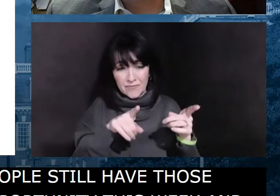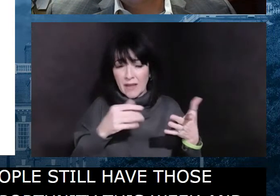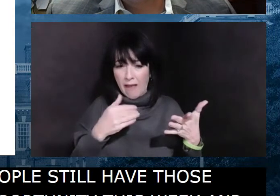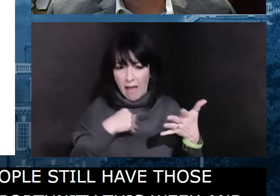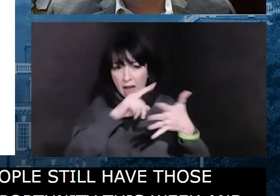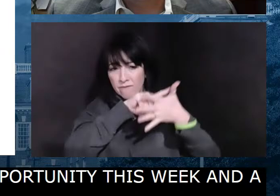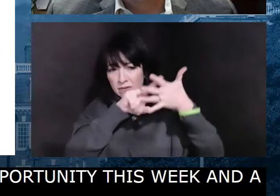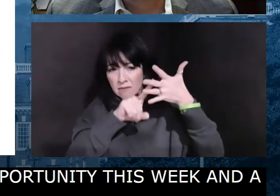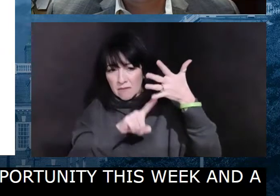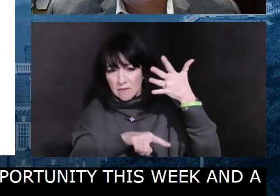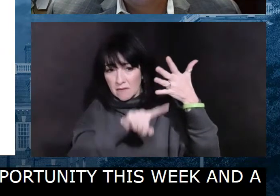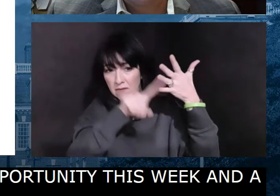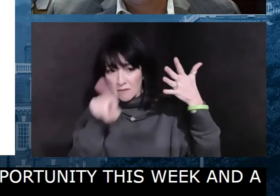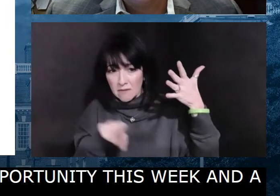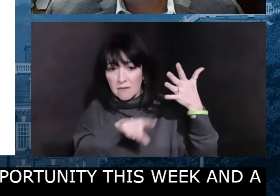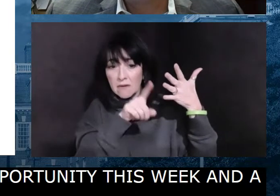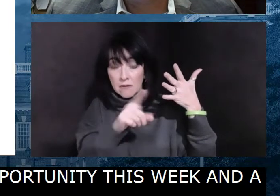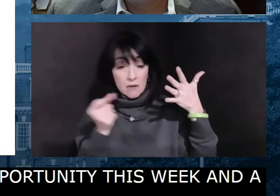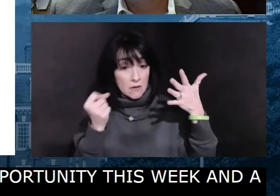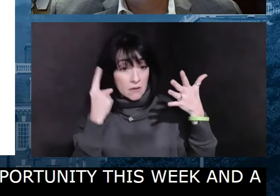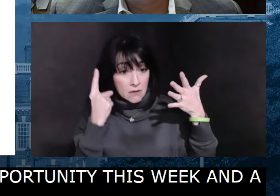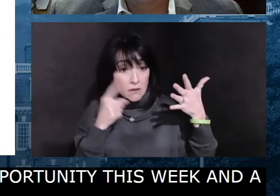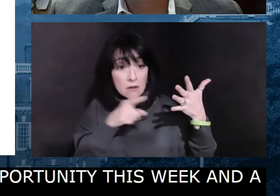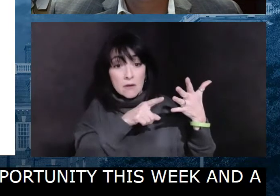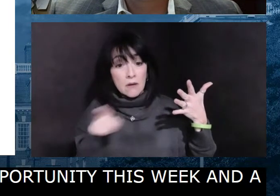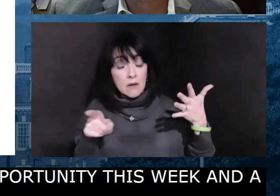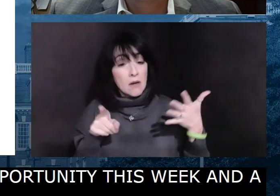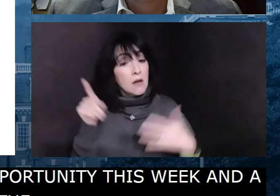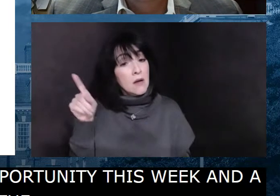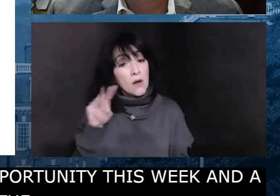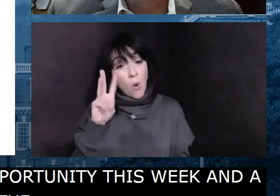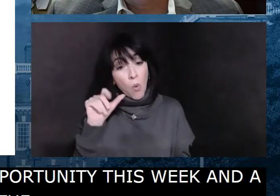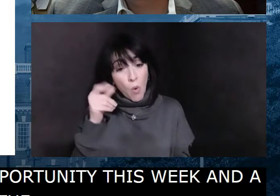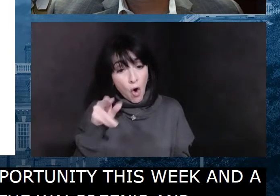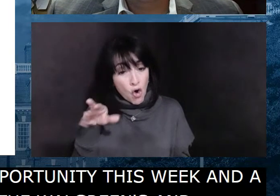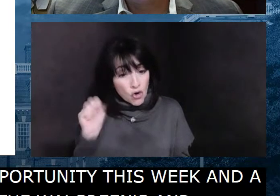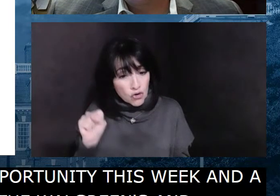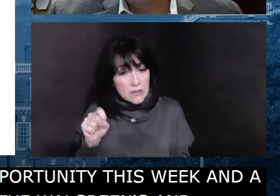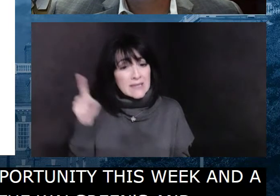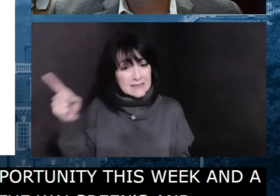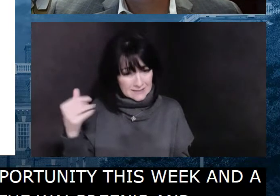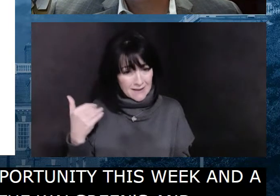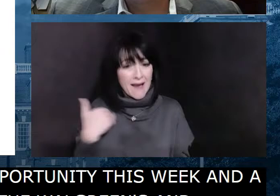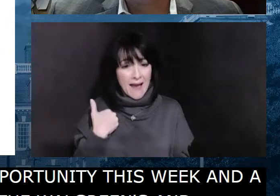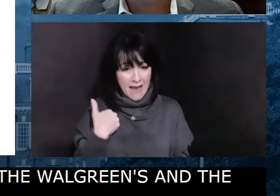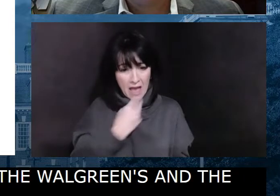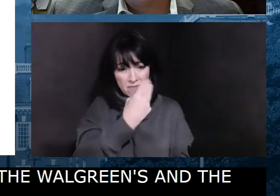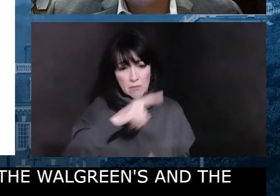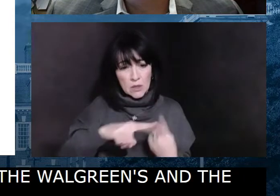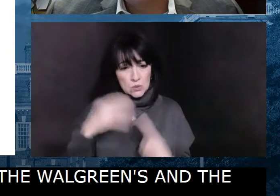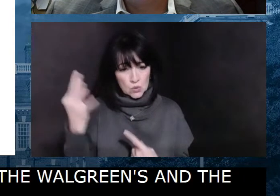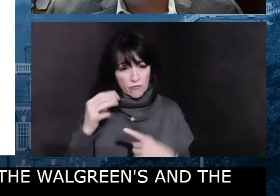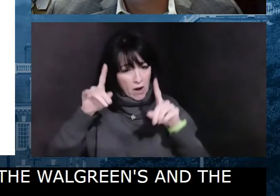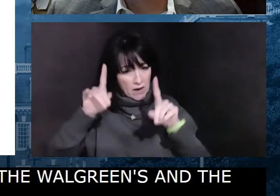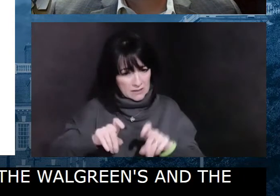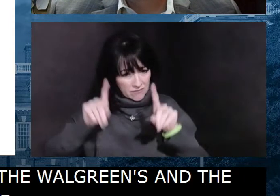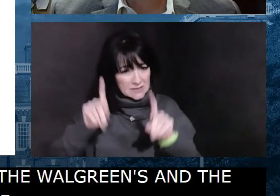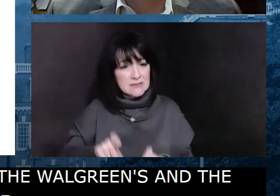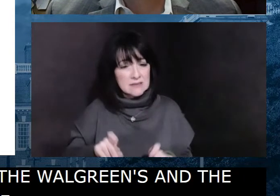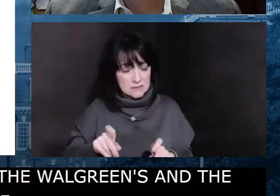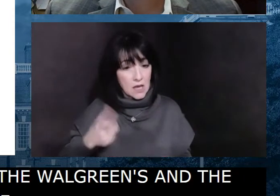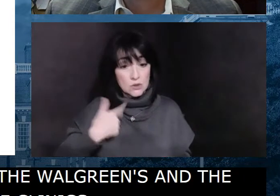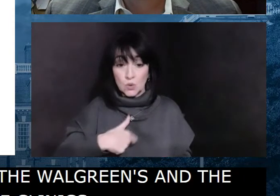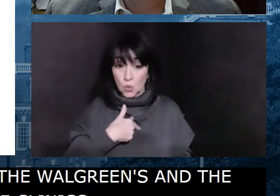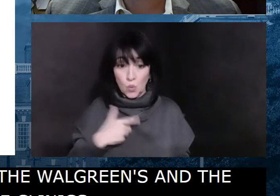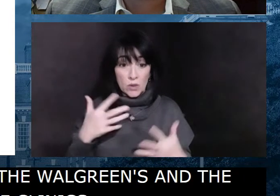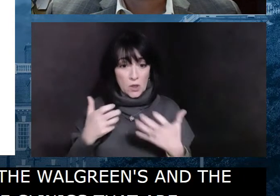state service centers, and the state clinics that are doing Monday through Friday testing. So the capacity is out there for us to keep hitting that 200,000